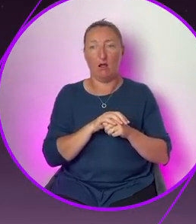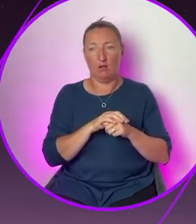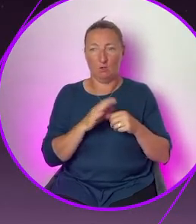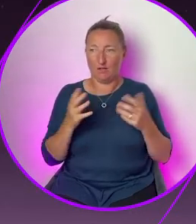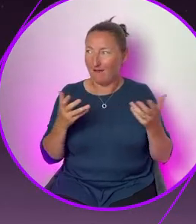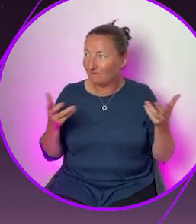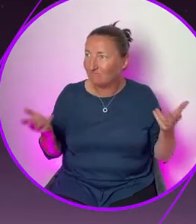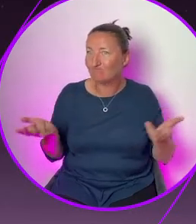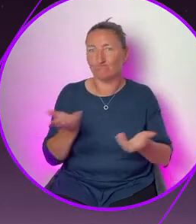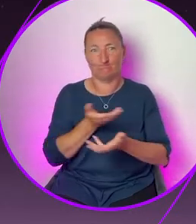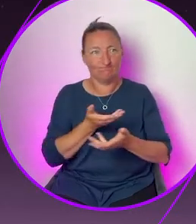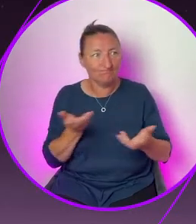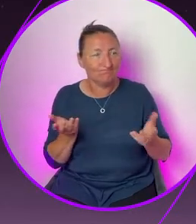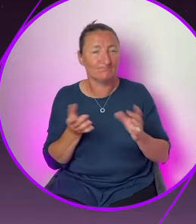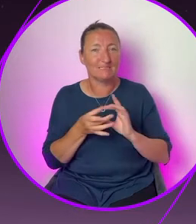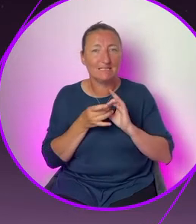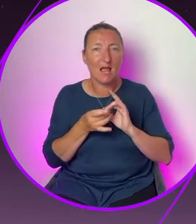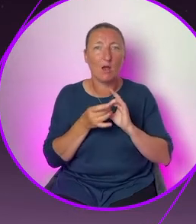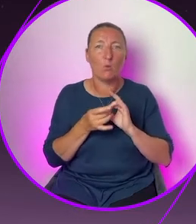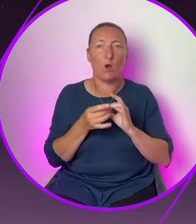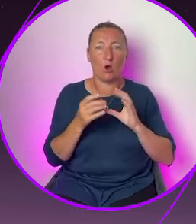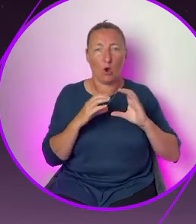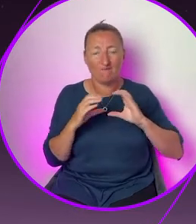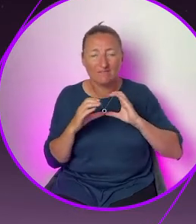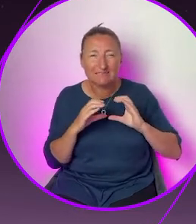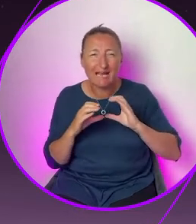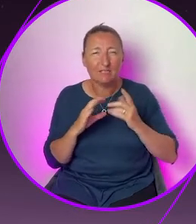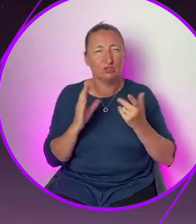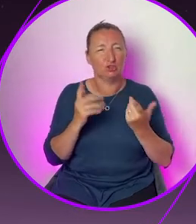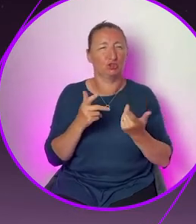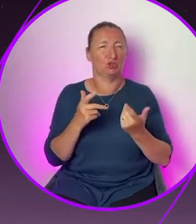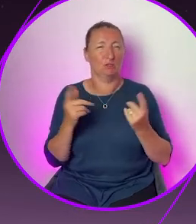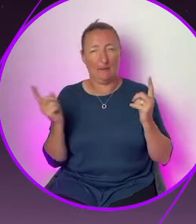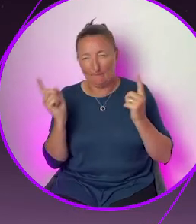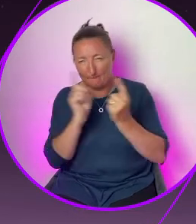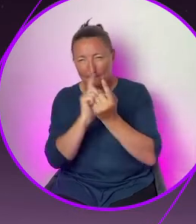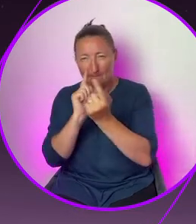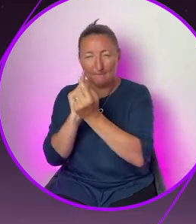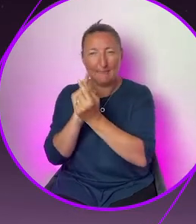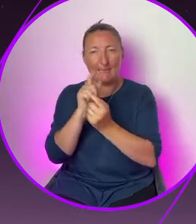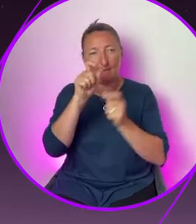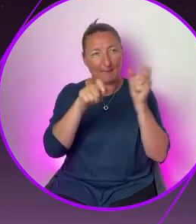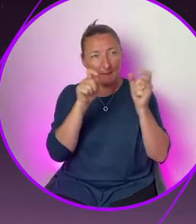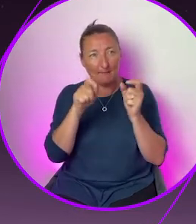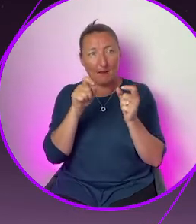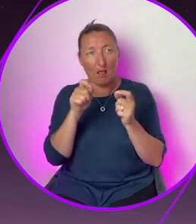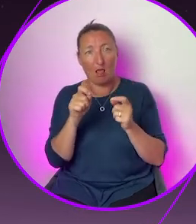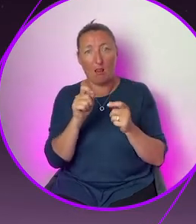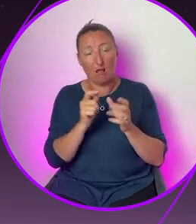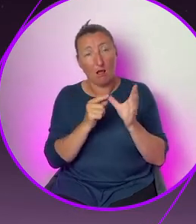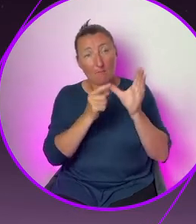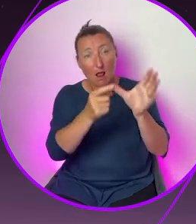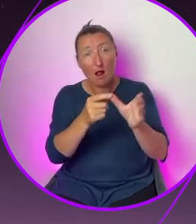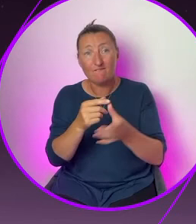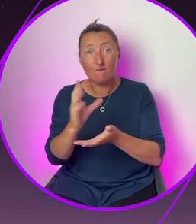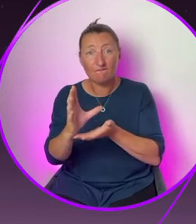networking conversations and opportunities to meet people and potentially to get funding to